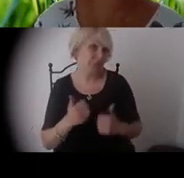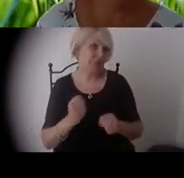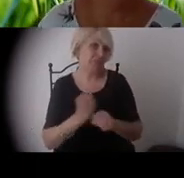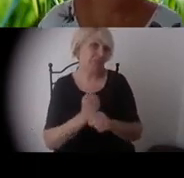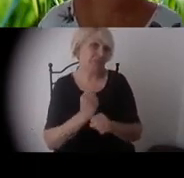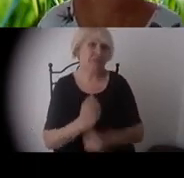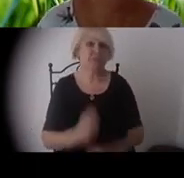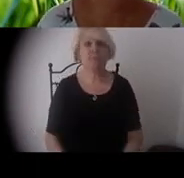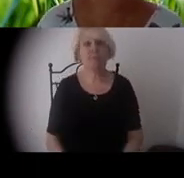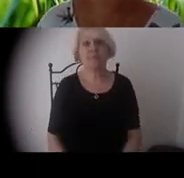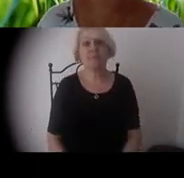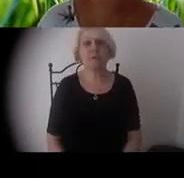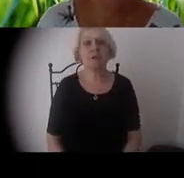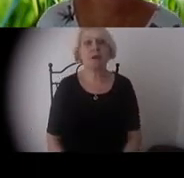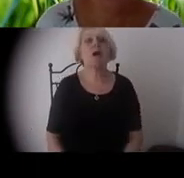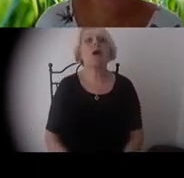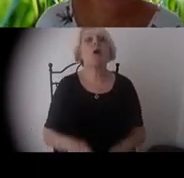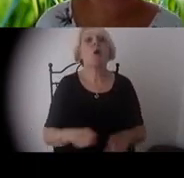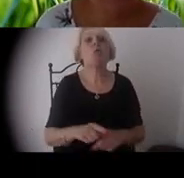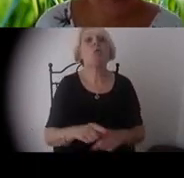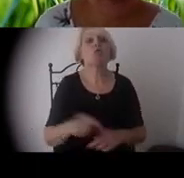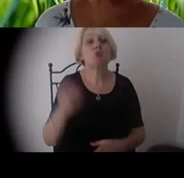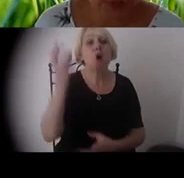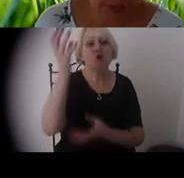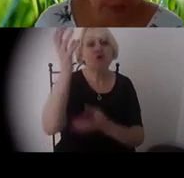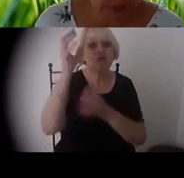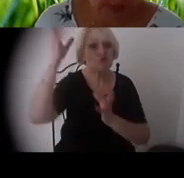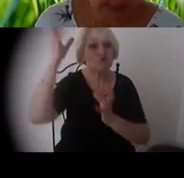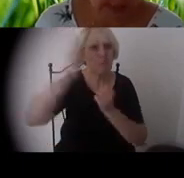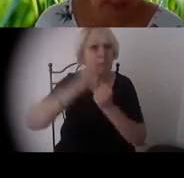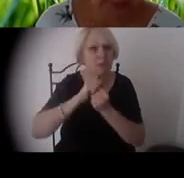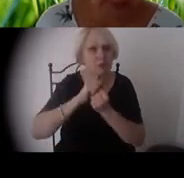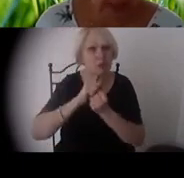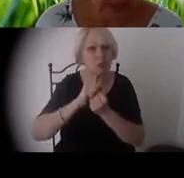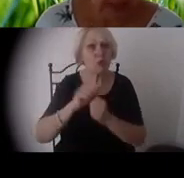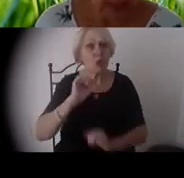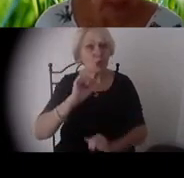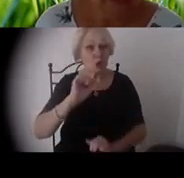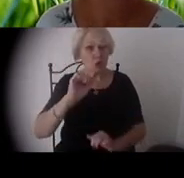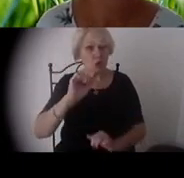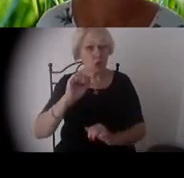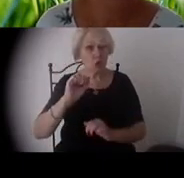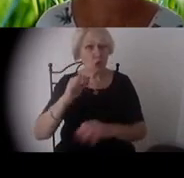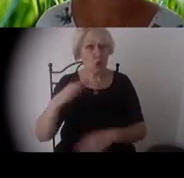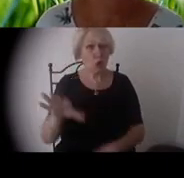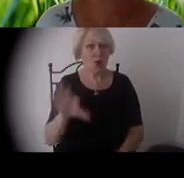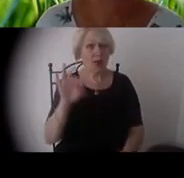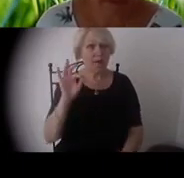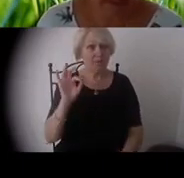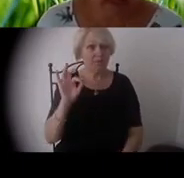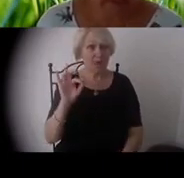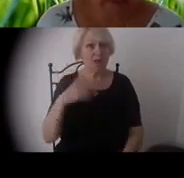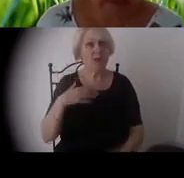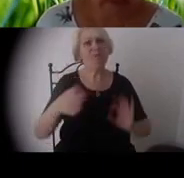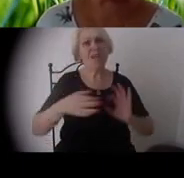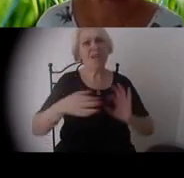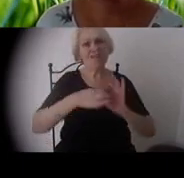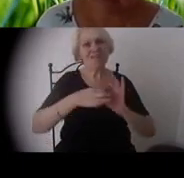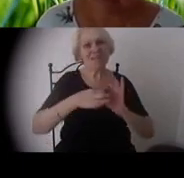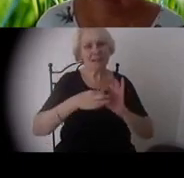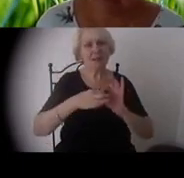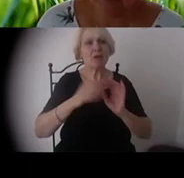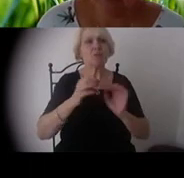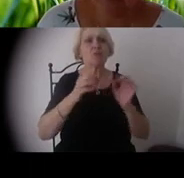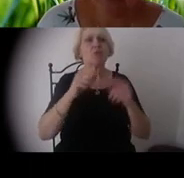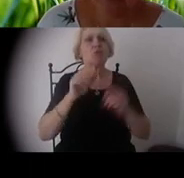And the other thing, just to remind you that within your invites you should have got a link to a survey that